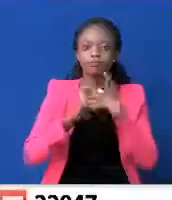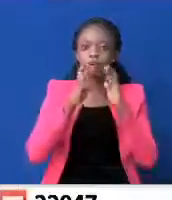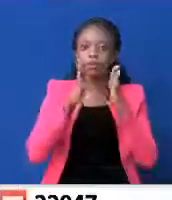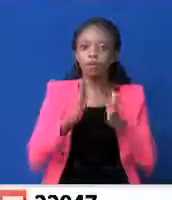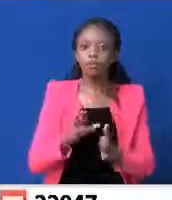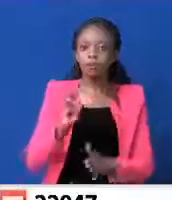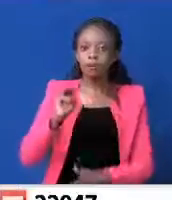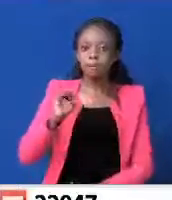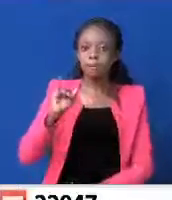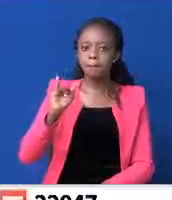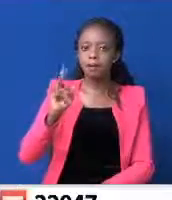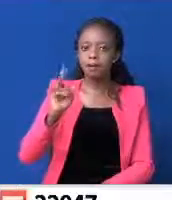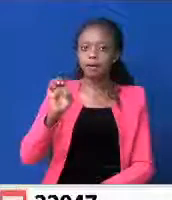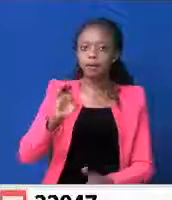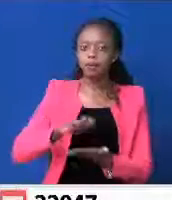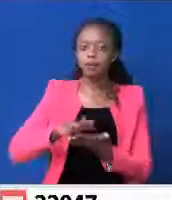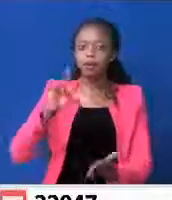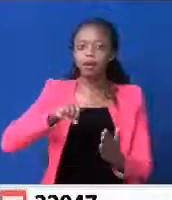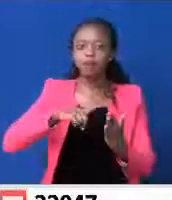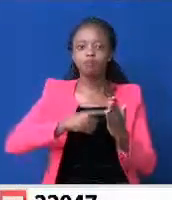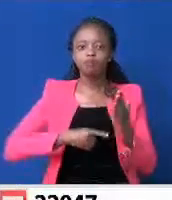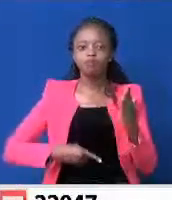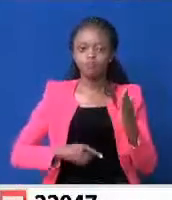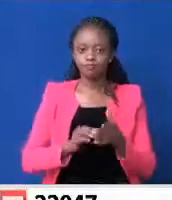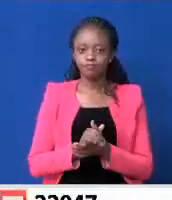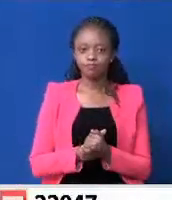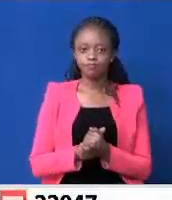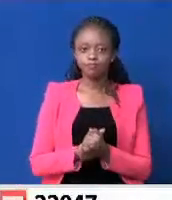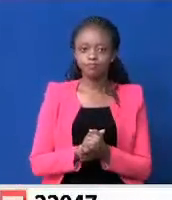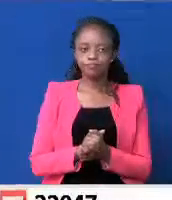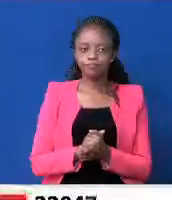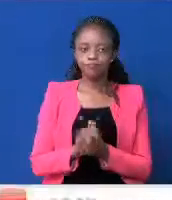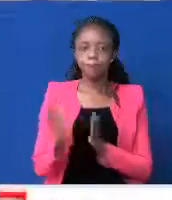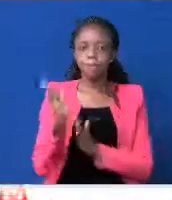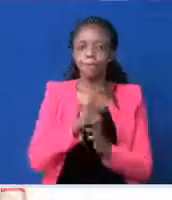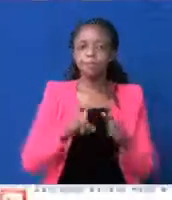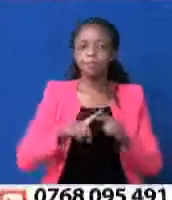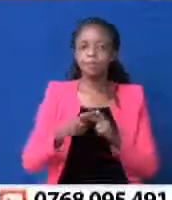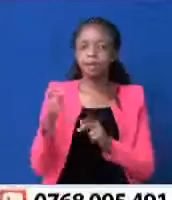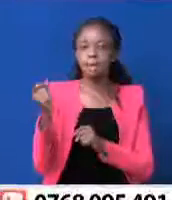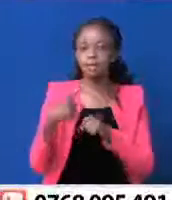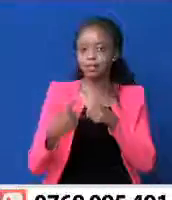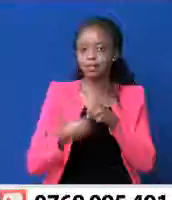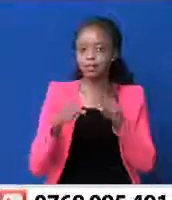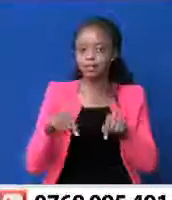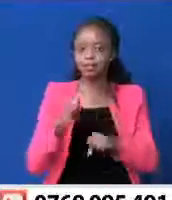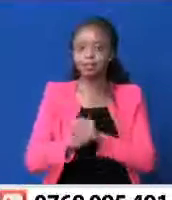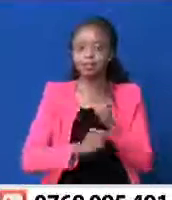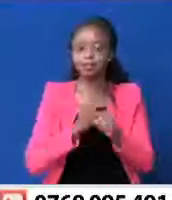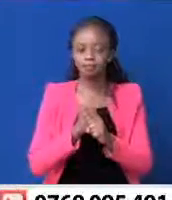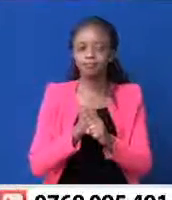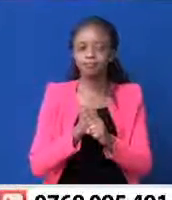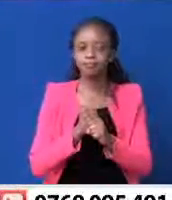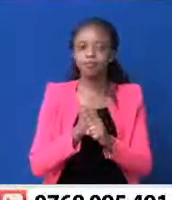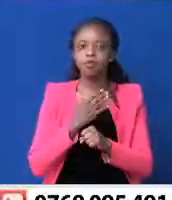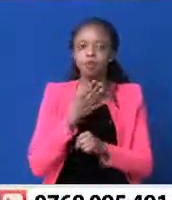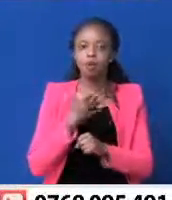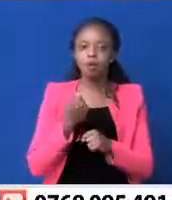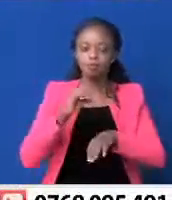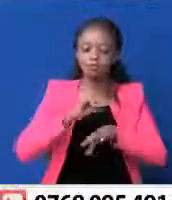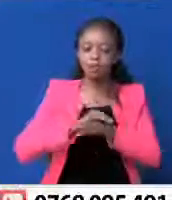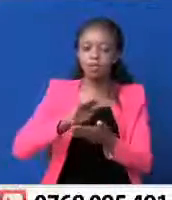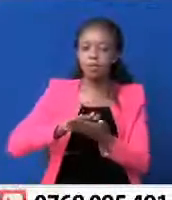Micah Gwongo has the details. It is an operation that began on June 19th this year in a bid to recover more